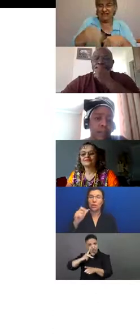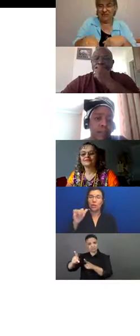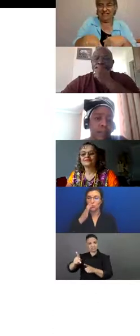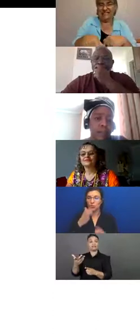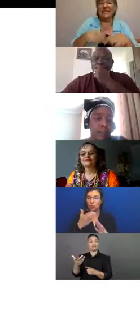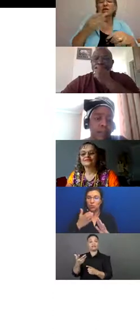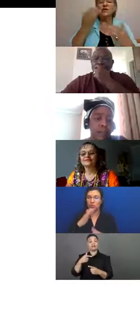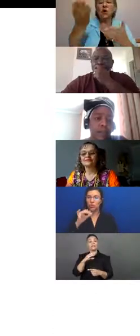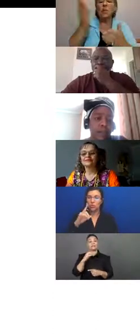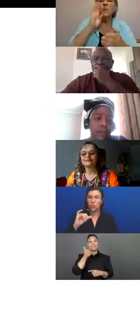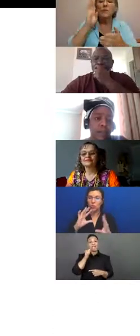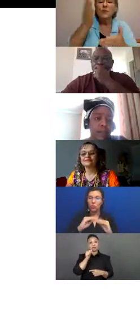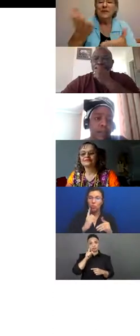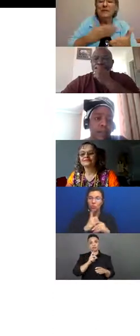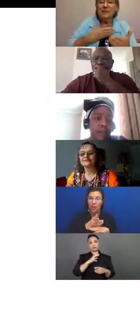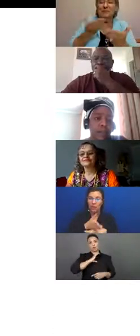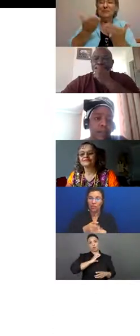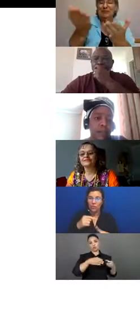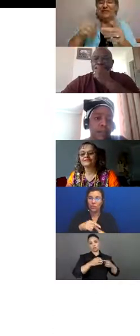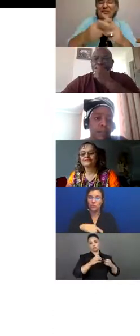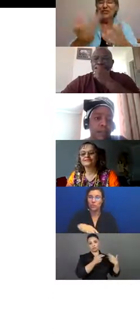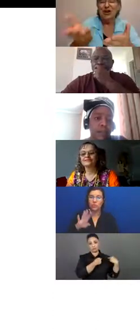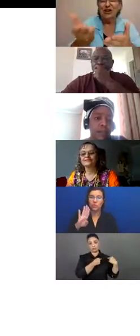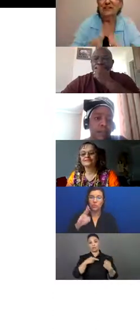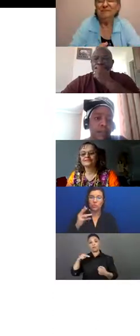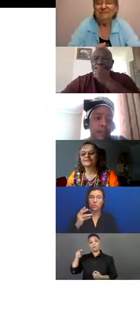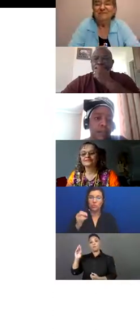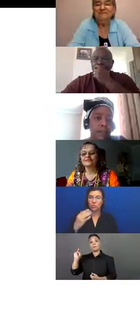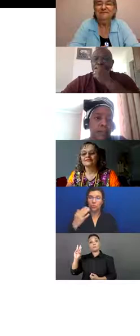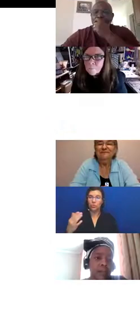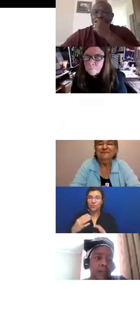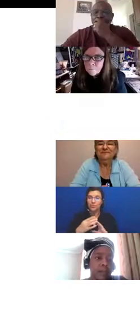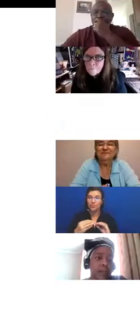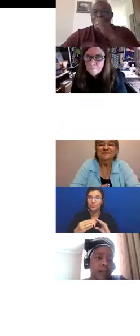right after this. So Bumi, please start